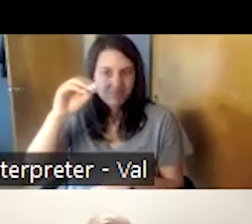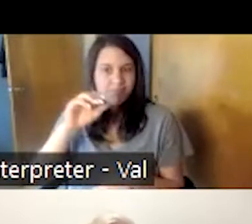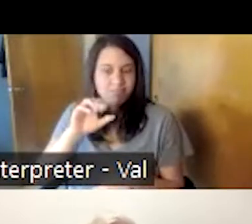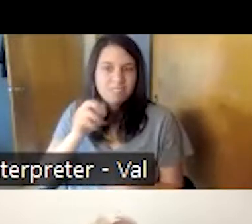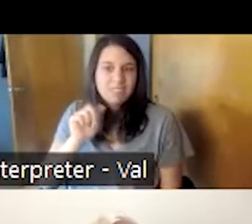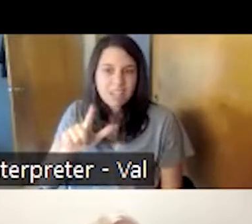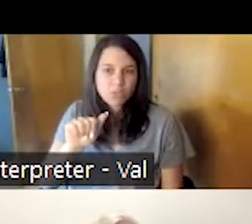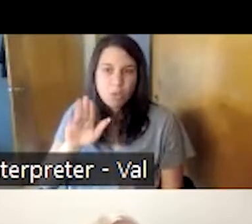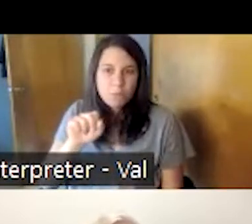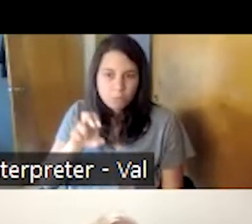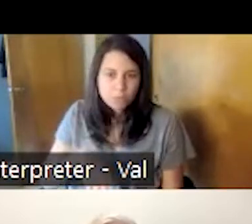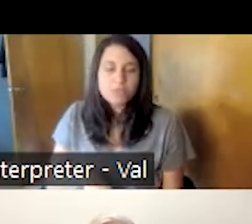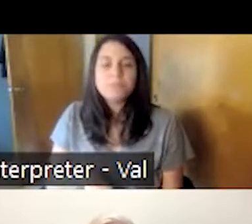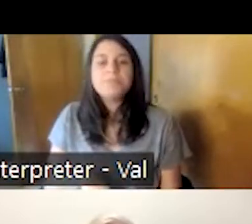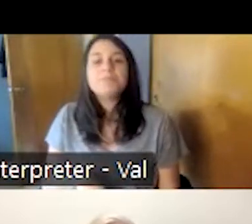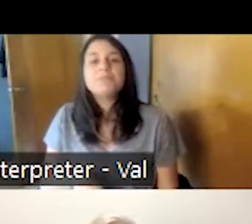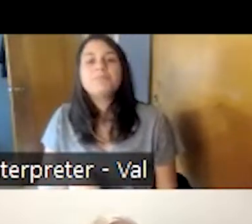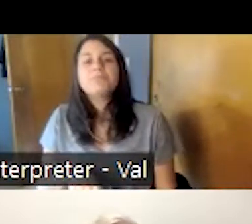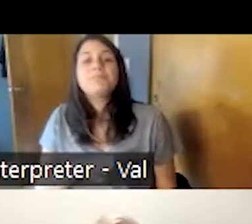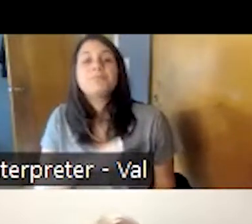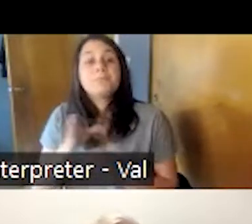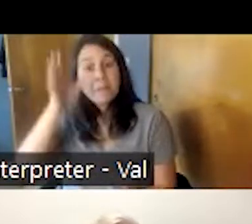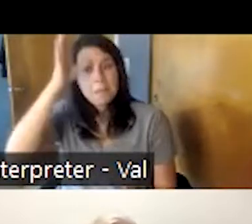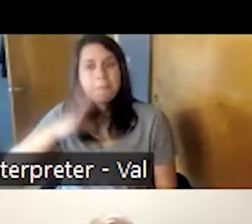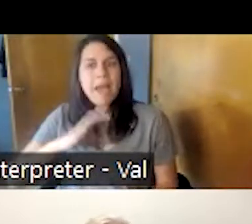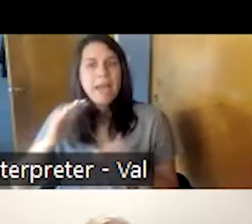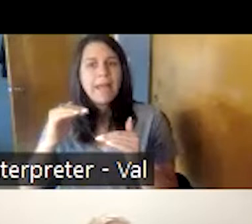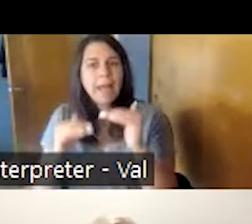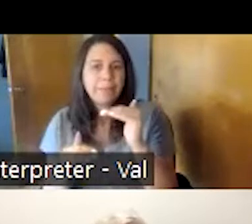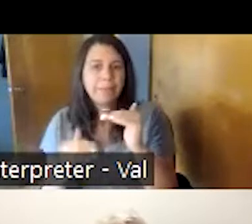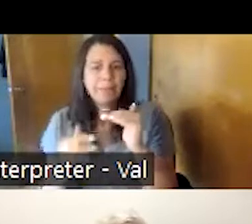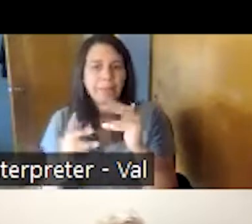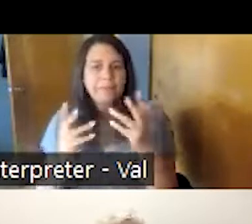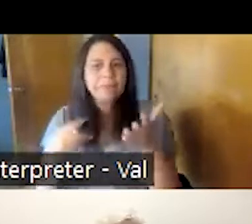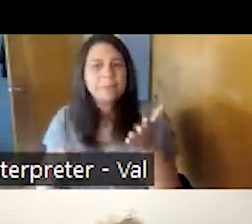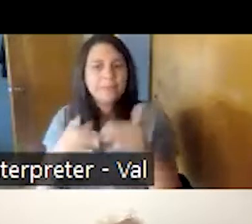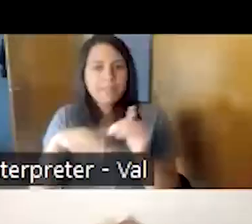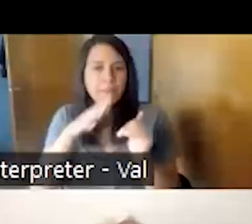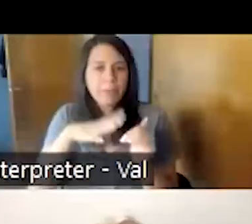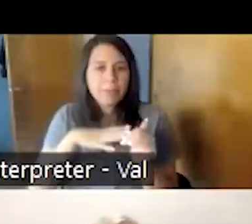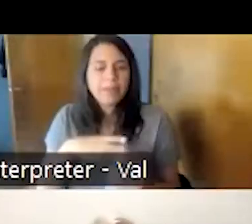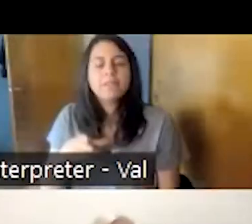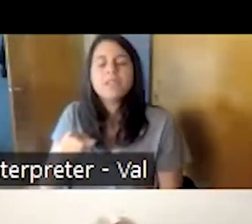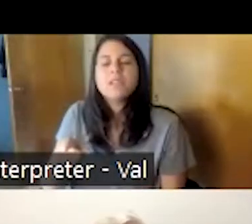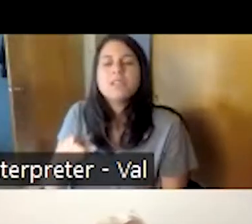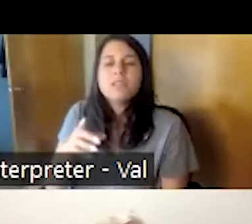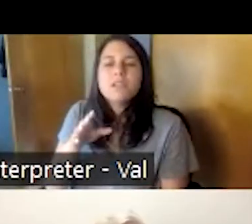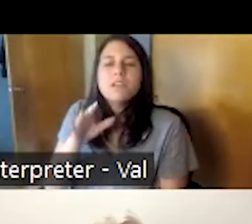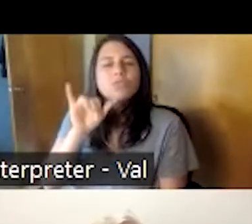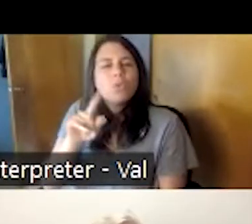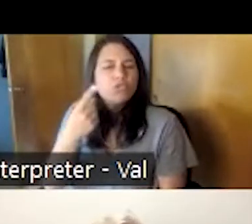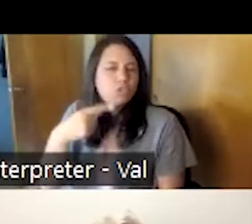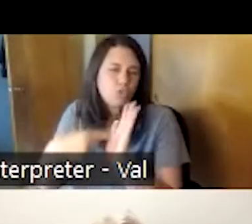lower, around 20-some% in the men. And so these are just some of the indications of the very high rates of